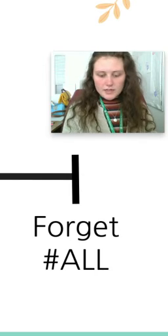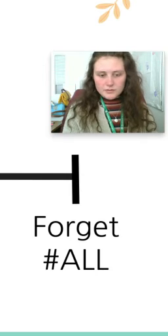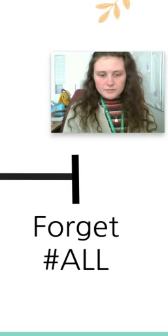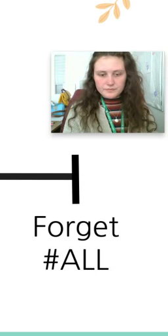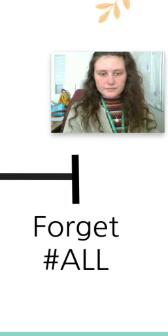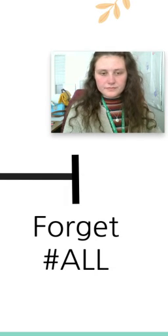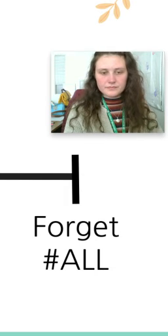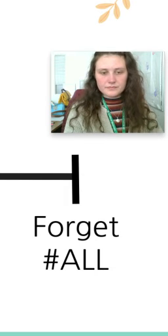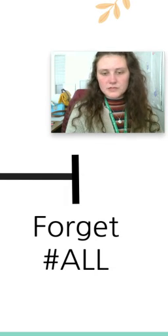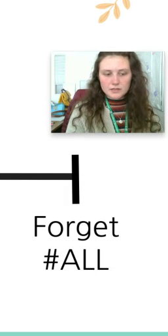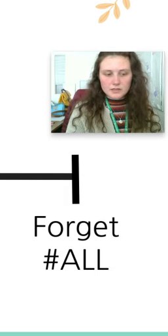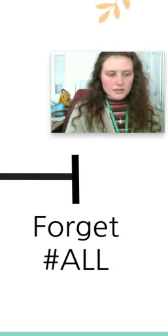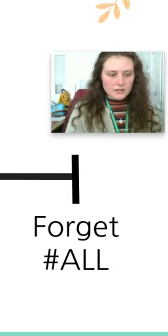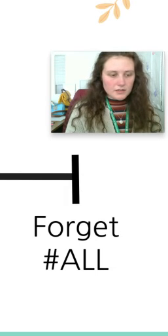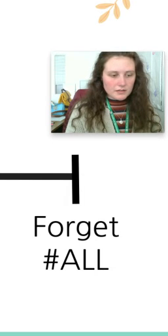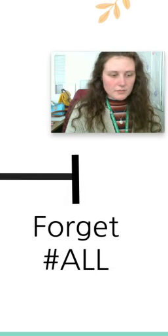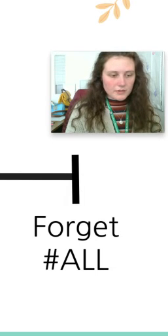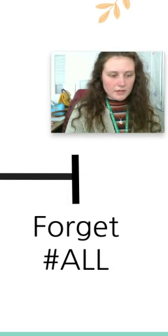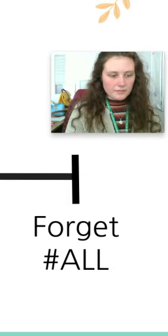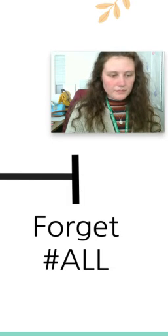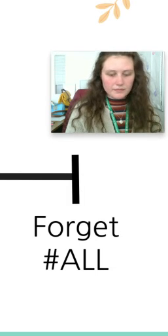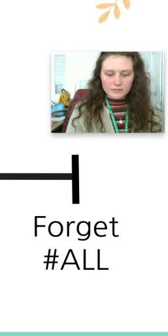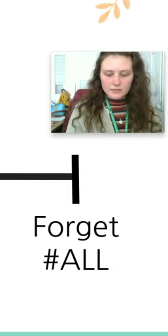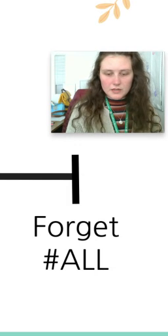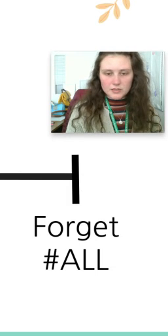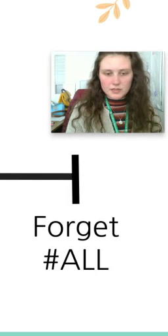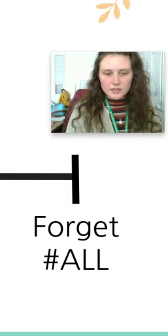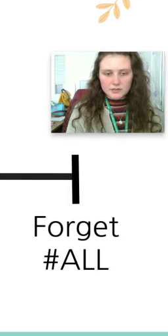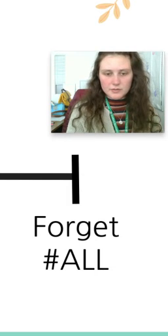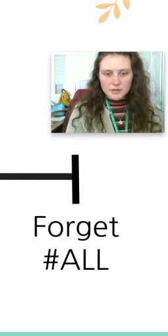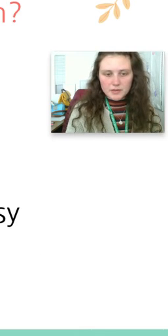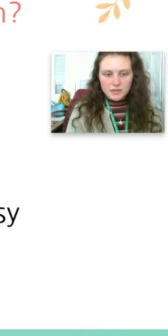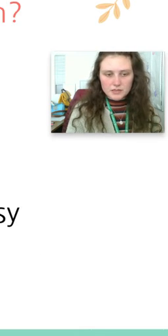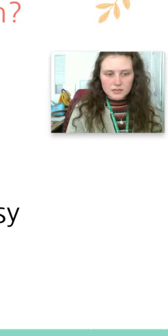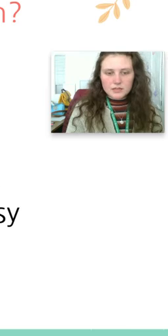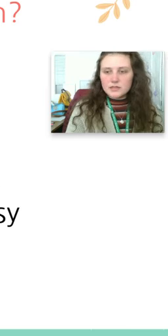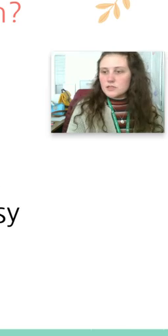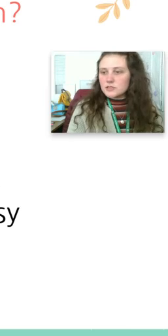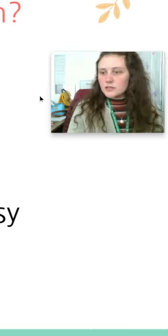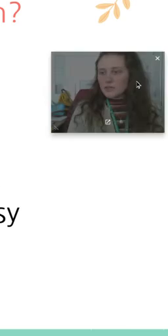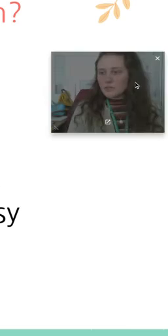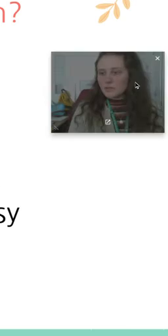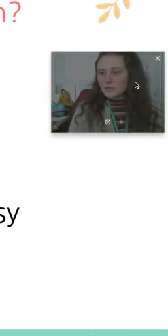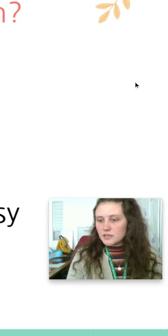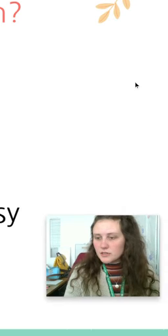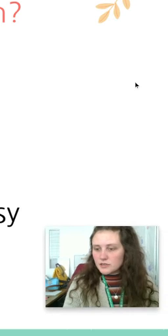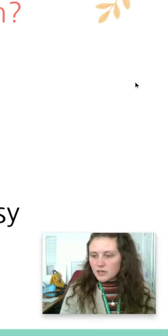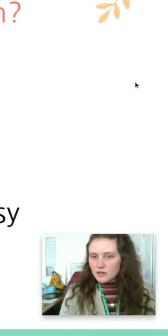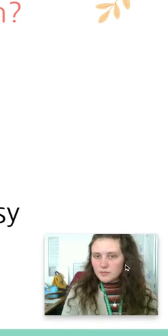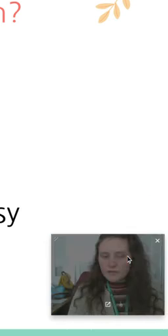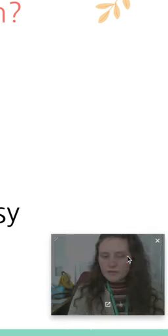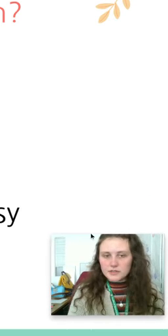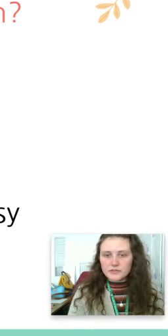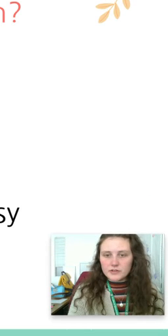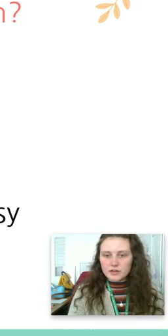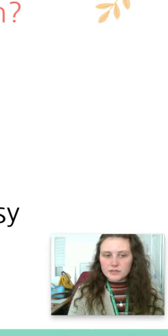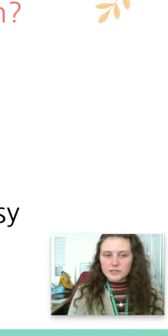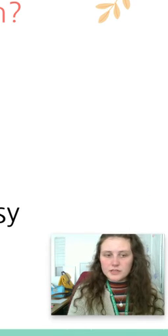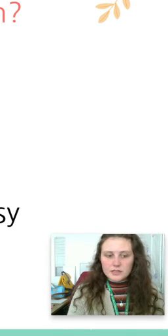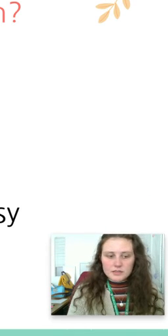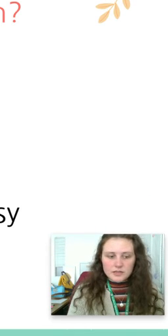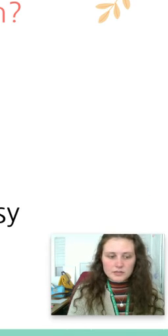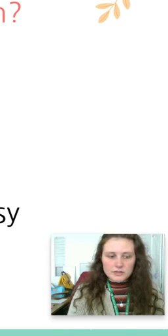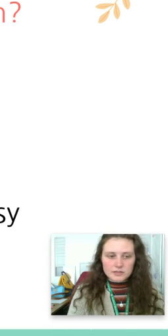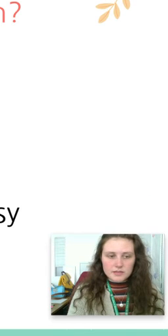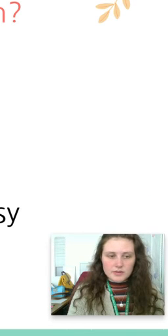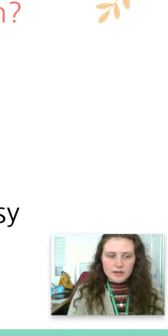we'll go on to the next one. Okay, here's our next one maybe. So the next one, we're going to learn the levels of